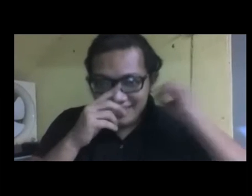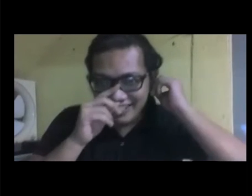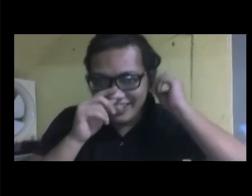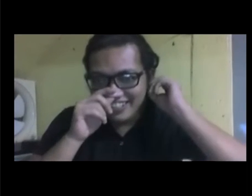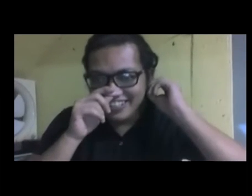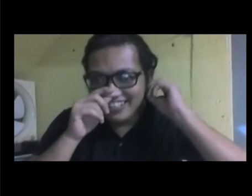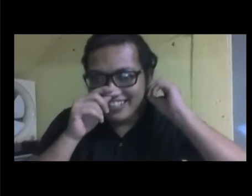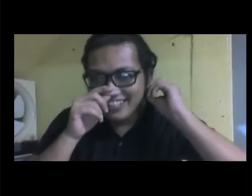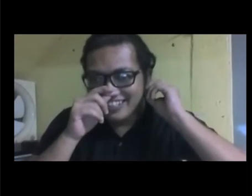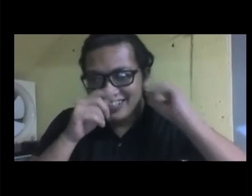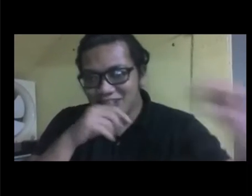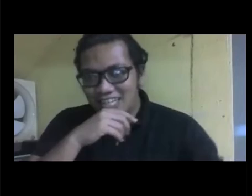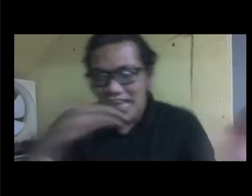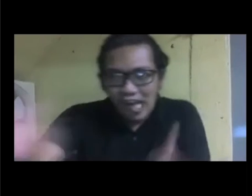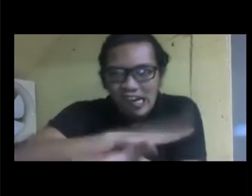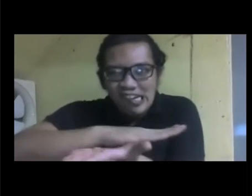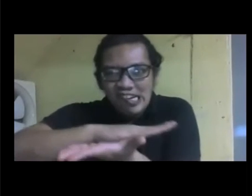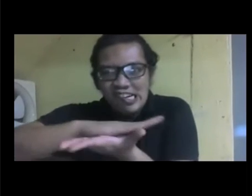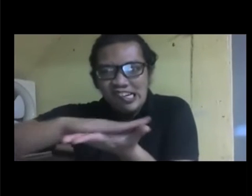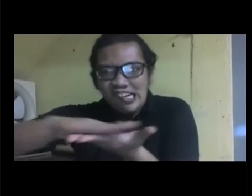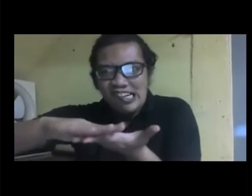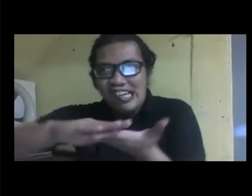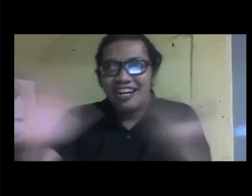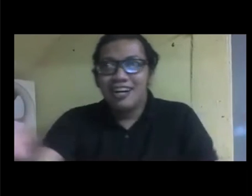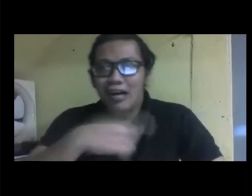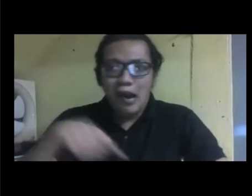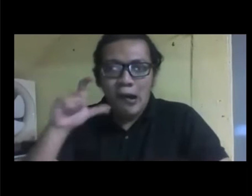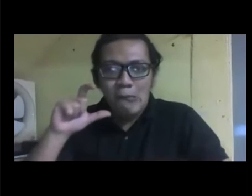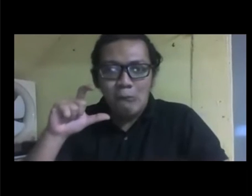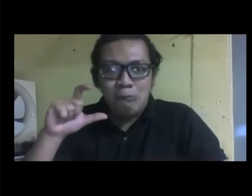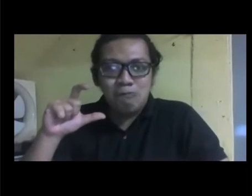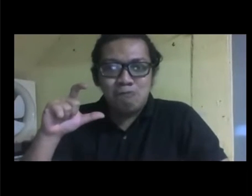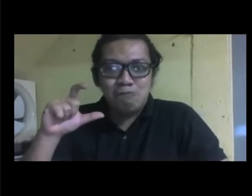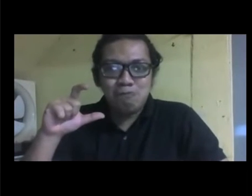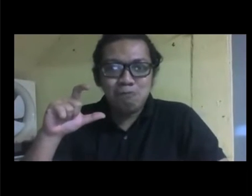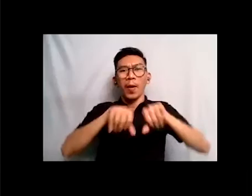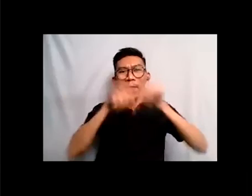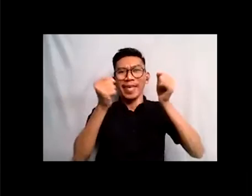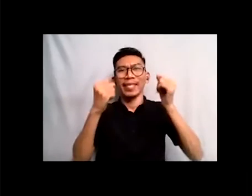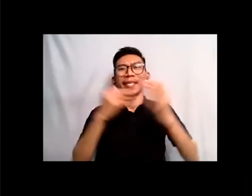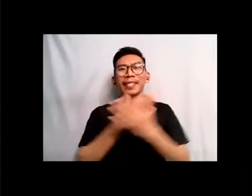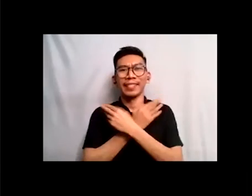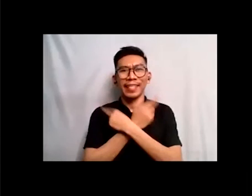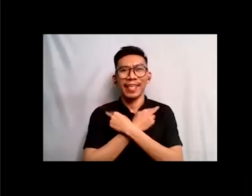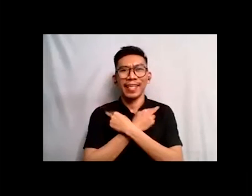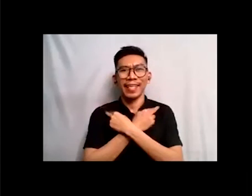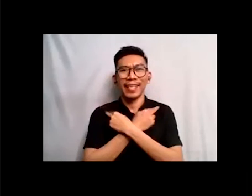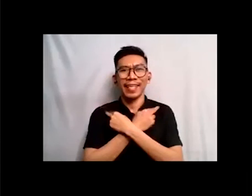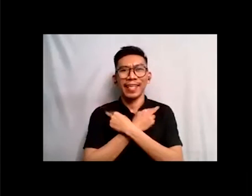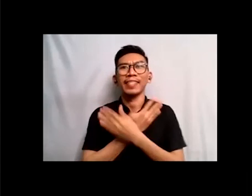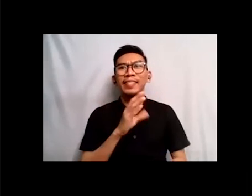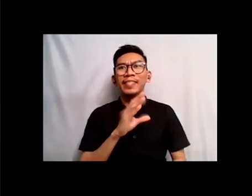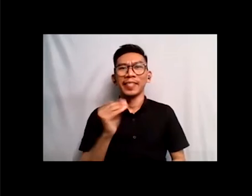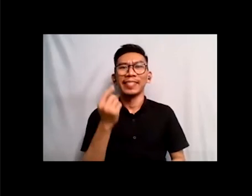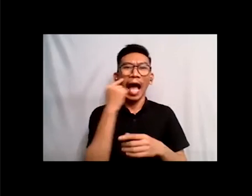Okay, let's give the interpreters a break and rest your eyes a bit